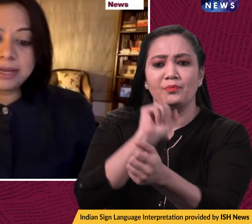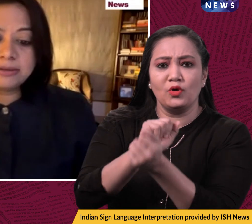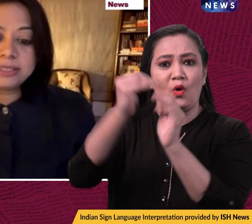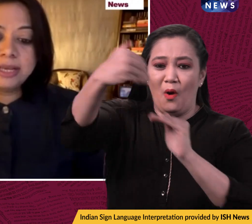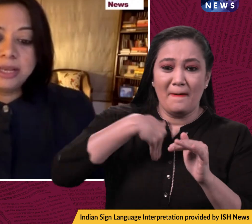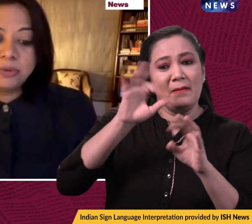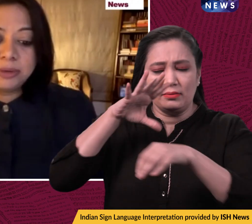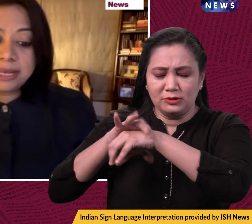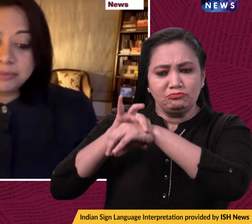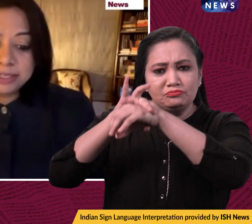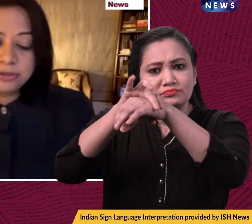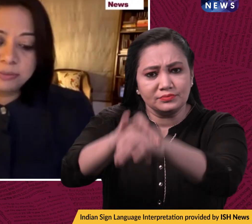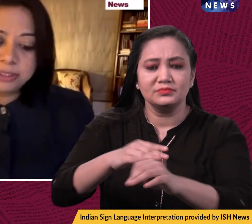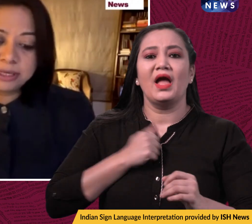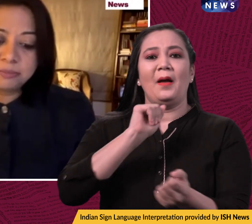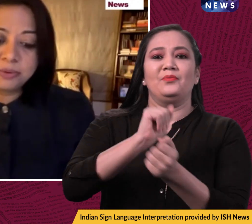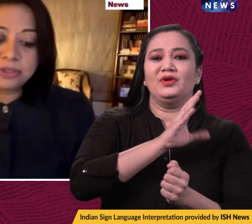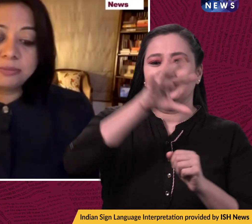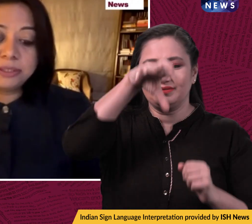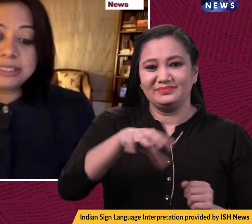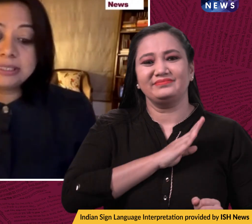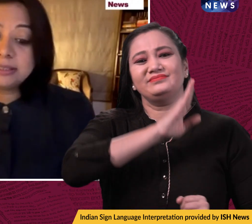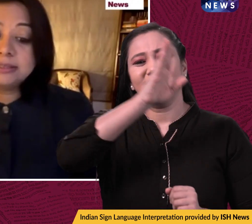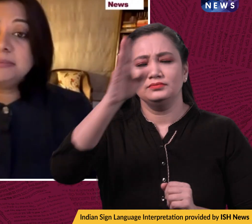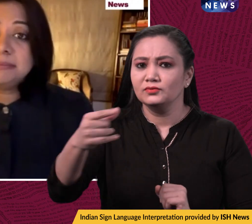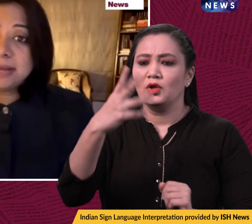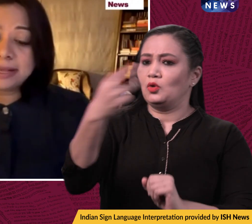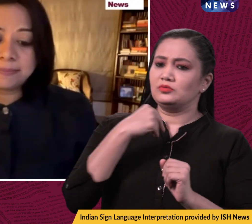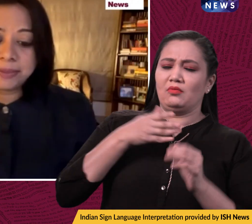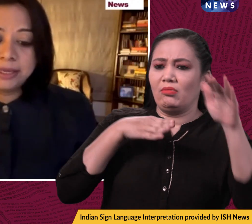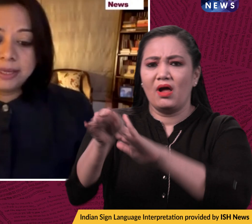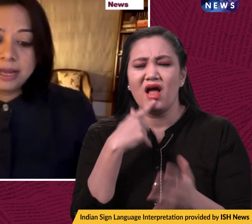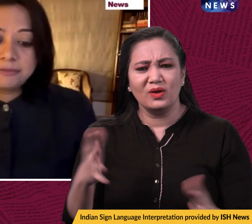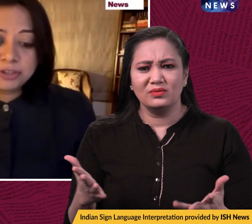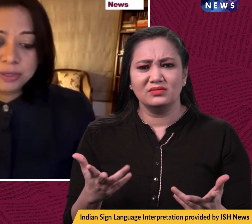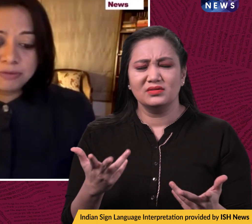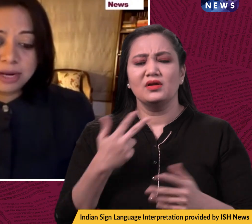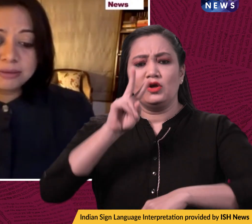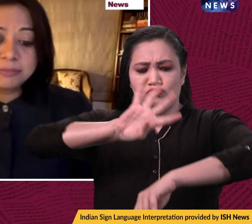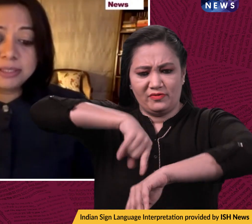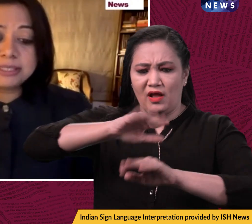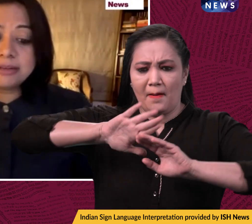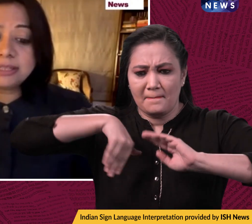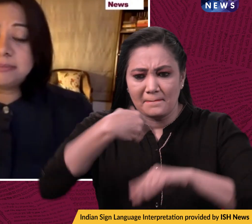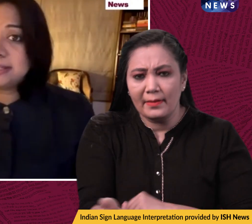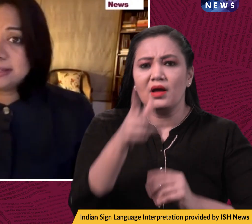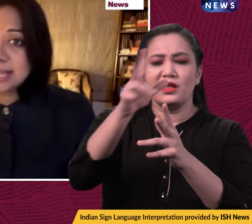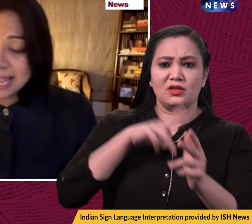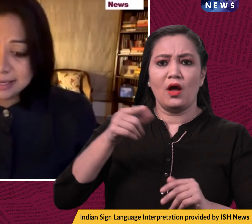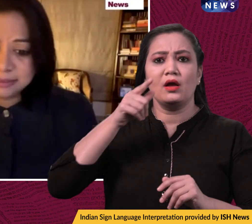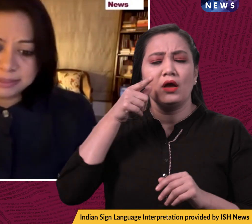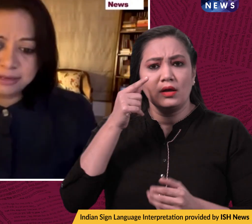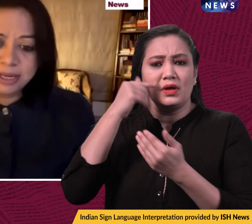came to my house. When I went to the police outpost, the police turned me back. After 24 hours, the police now say that my